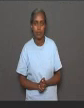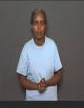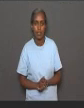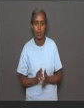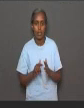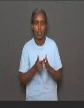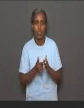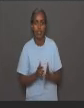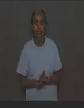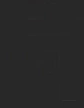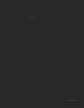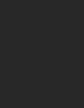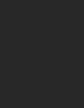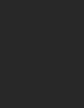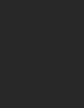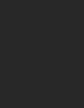Begin.